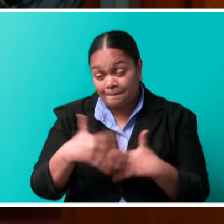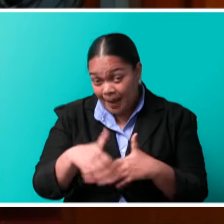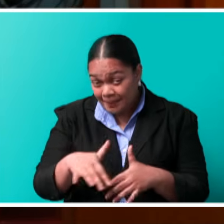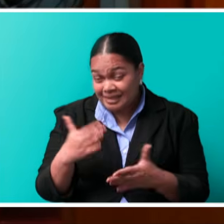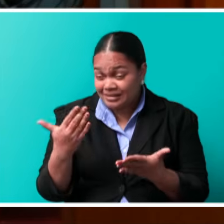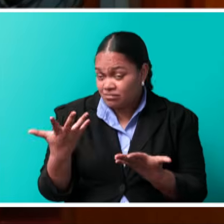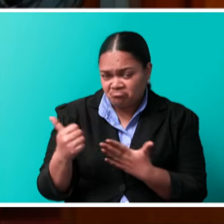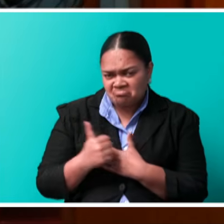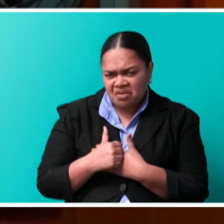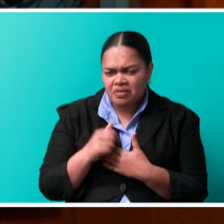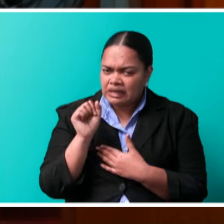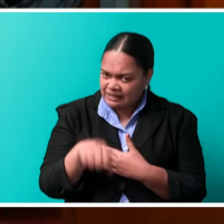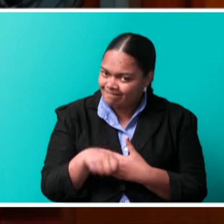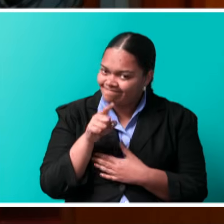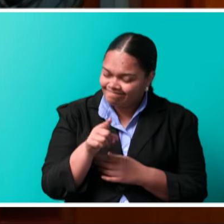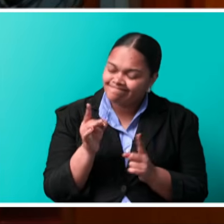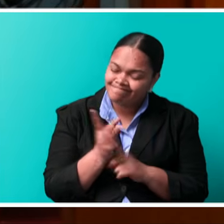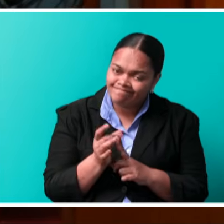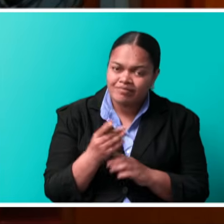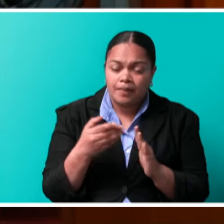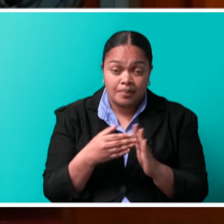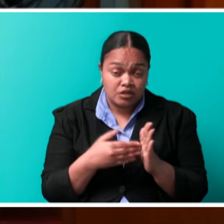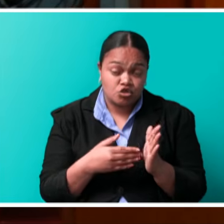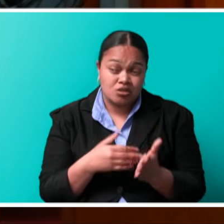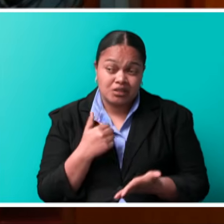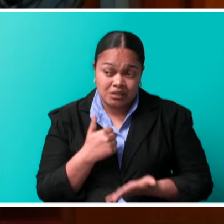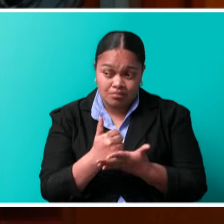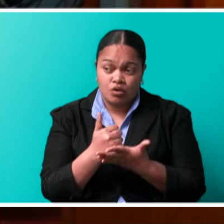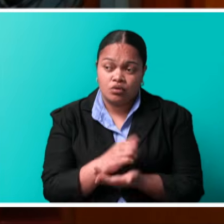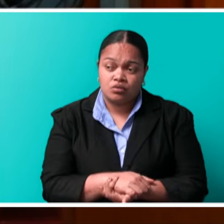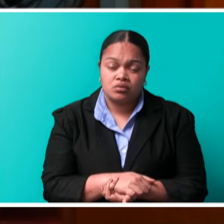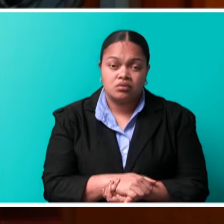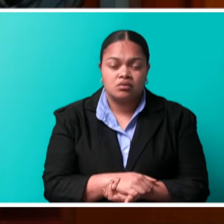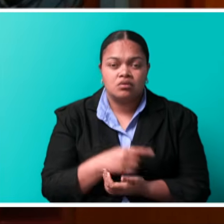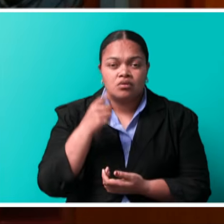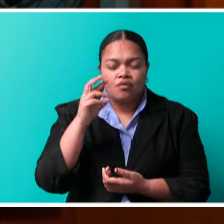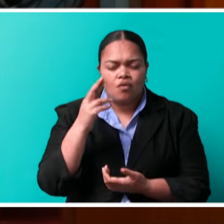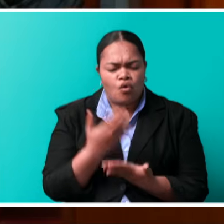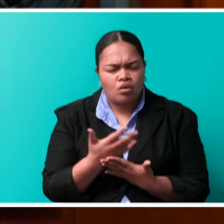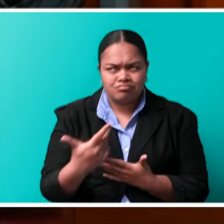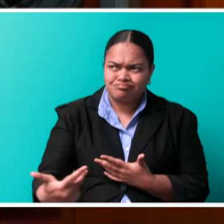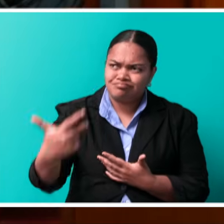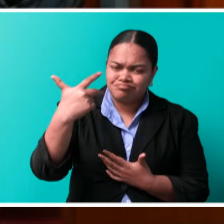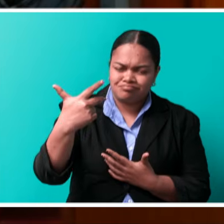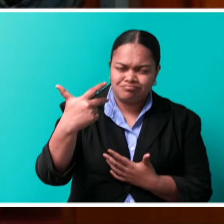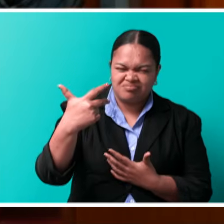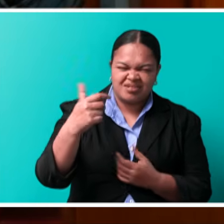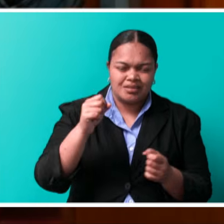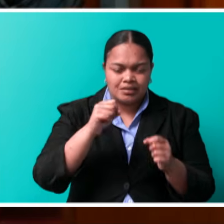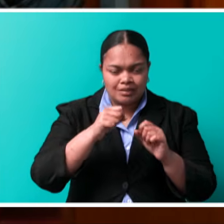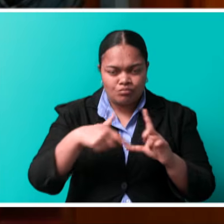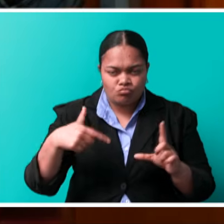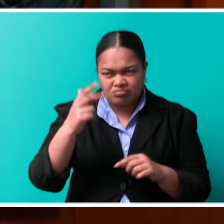equally important. The budget supports duty reductions on surveillance cameras for Suvarnasori